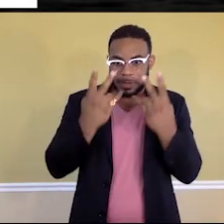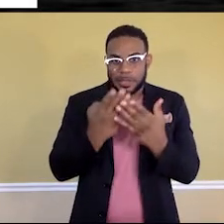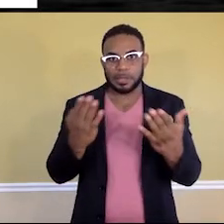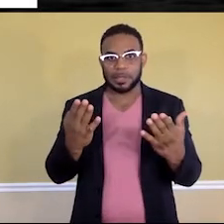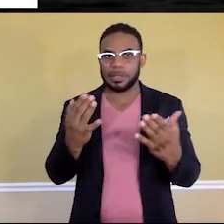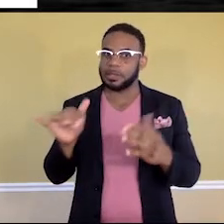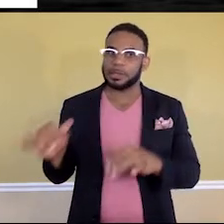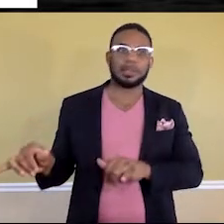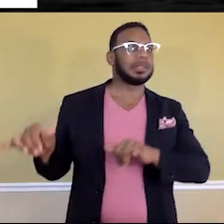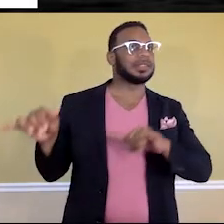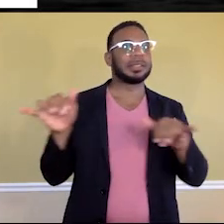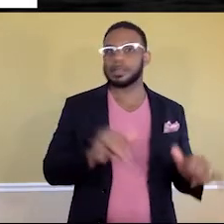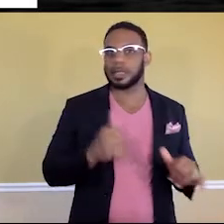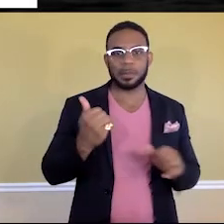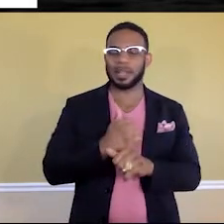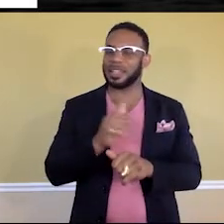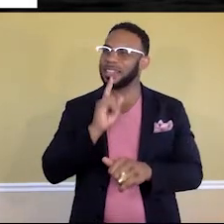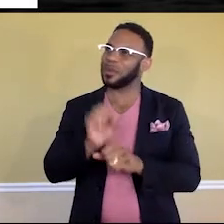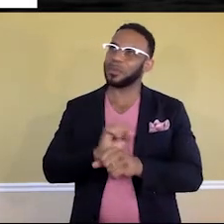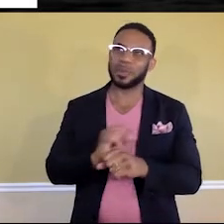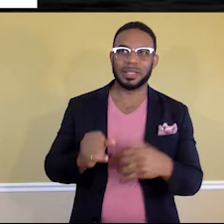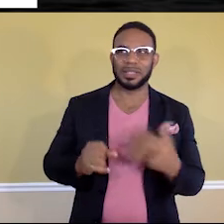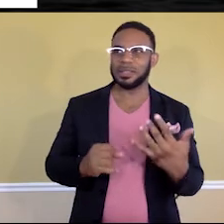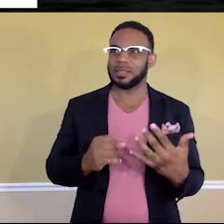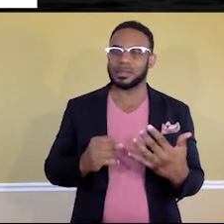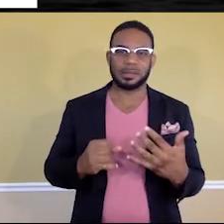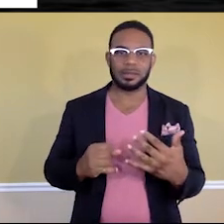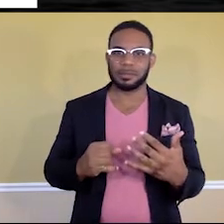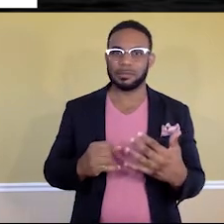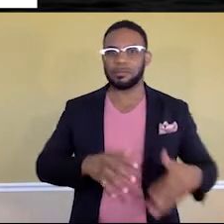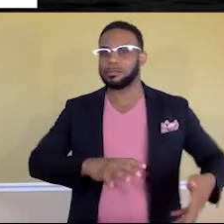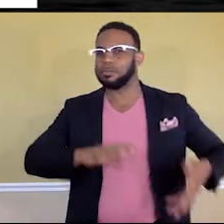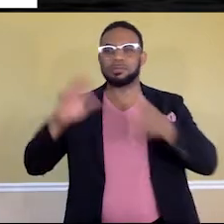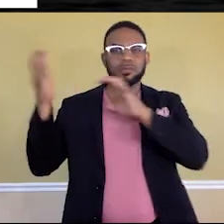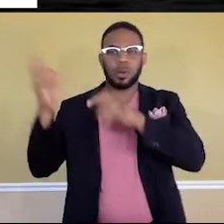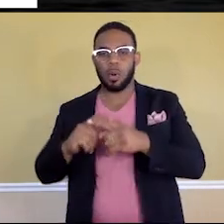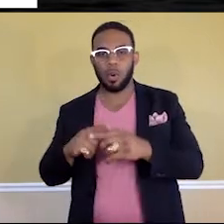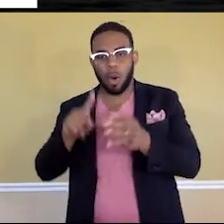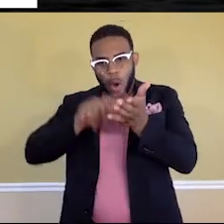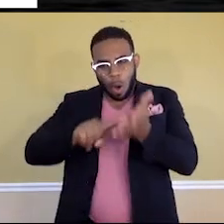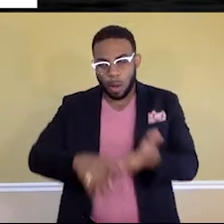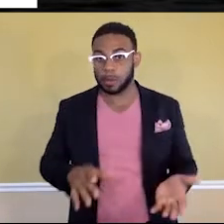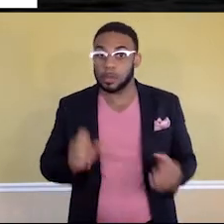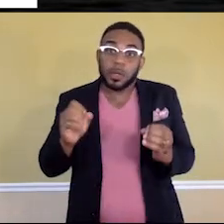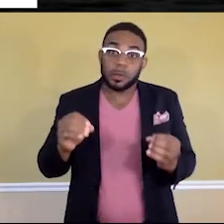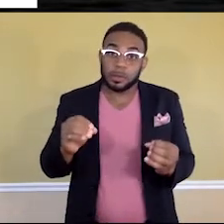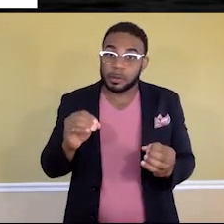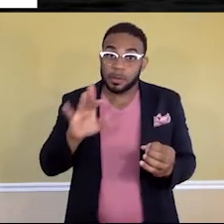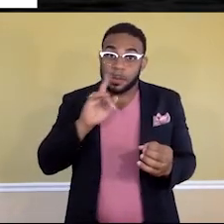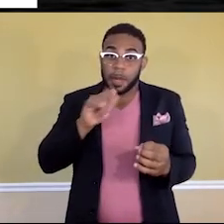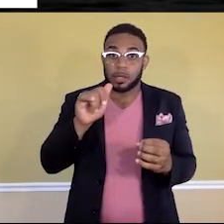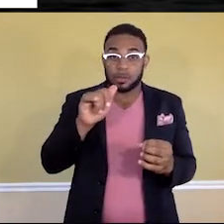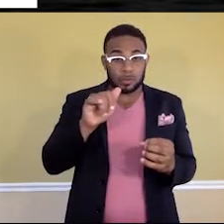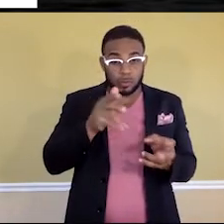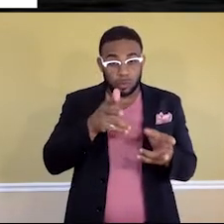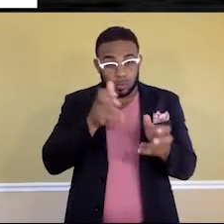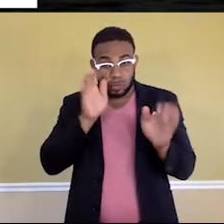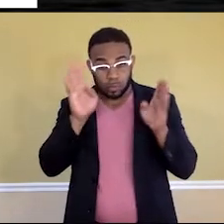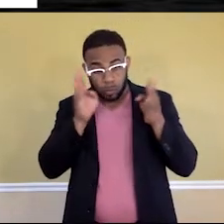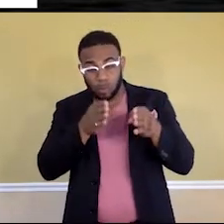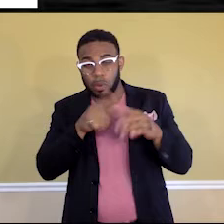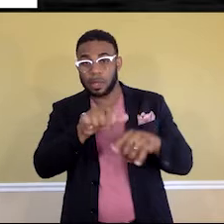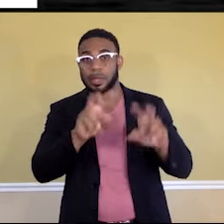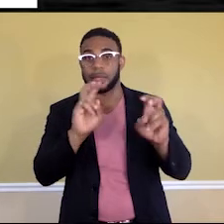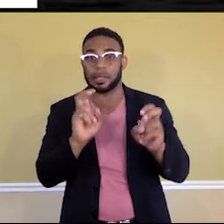same algorithms not really getting an overhaul or an audit. So just by drawing more attention to